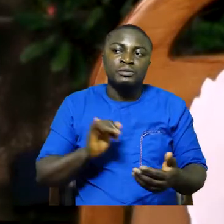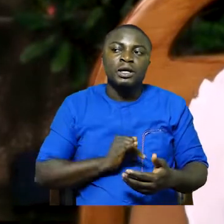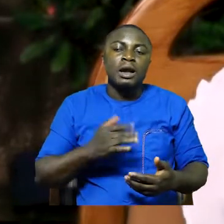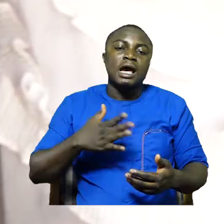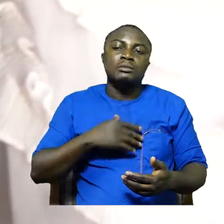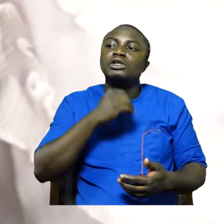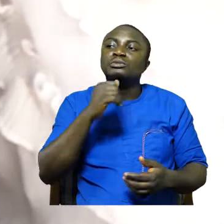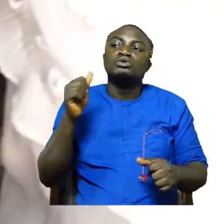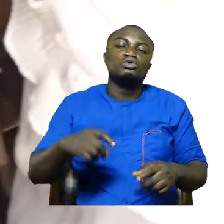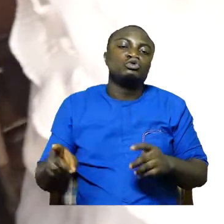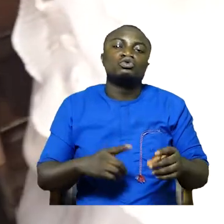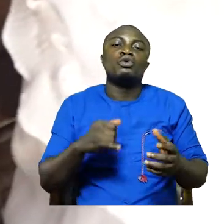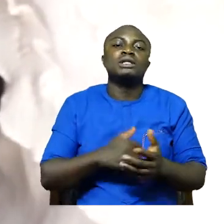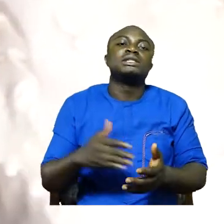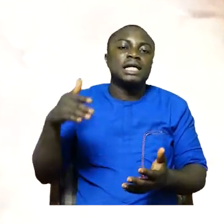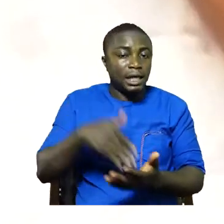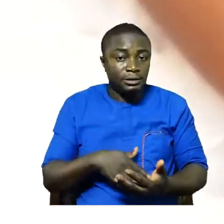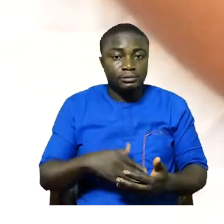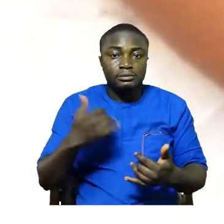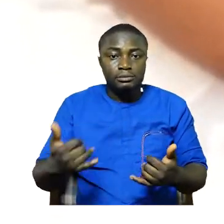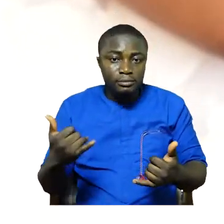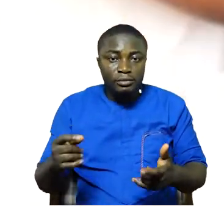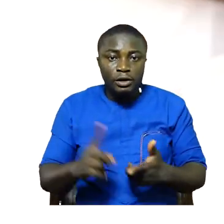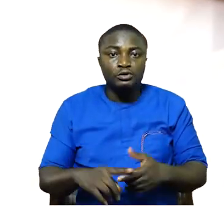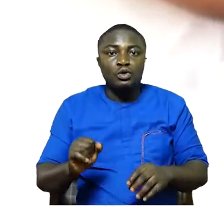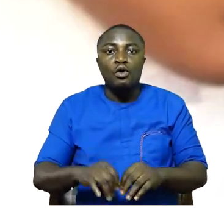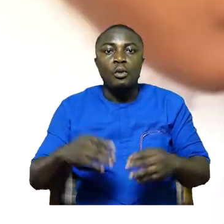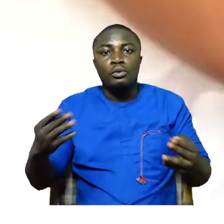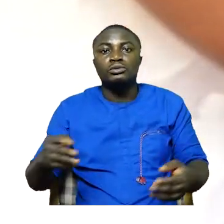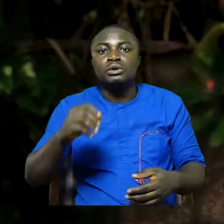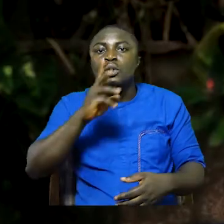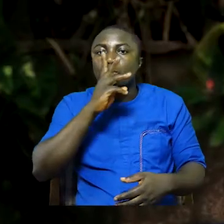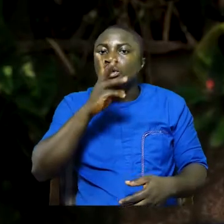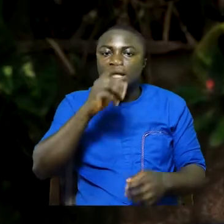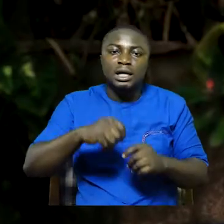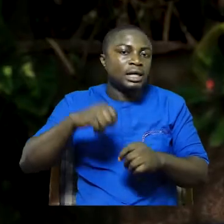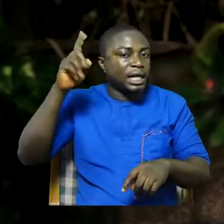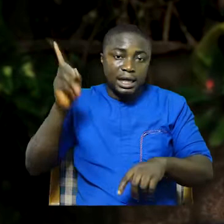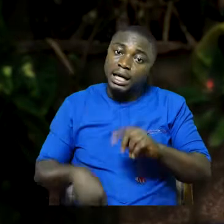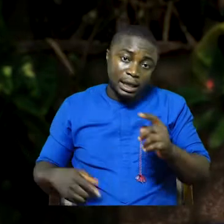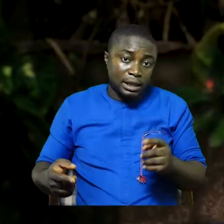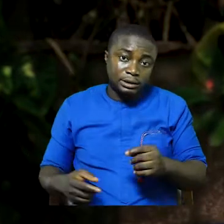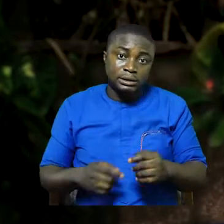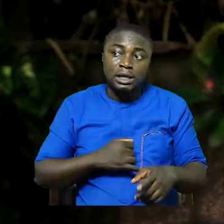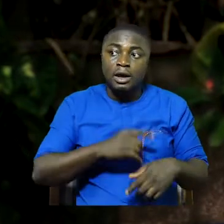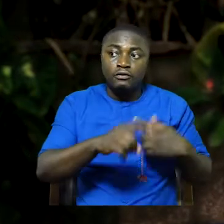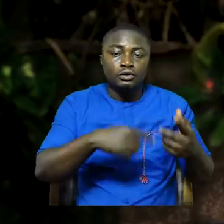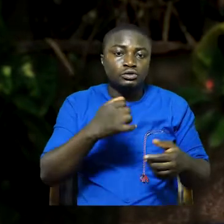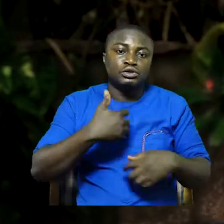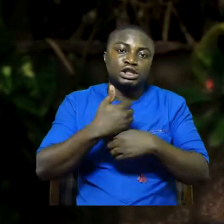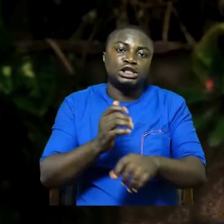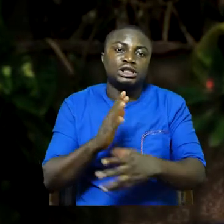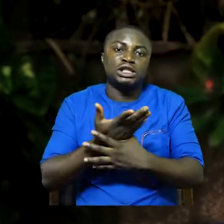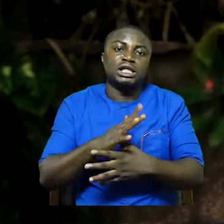a long time, I'm unable to even do that thing again. Like right now, to open a sachet of pure water, I can't. If I